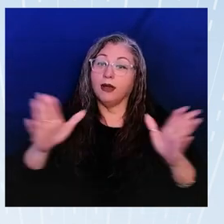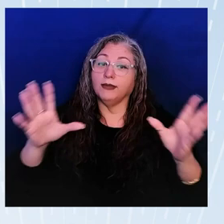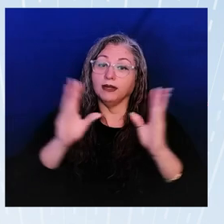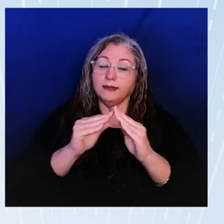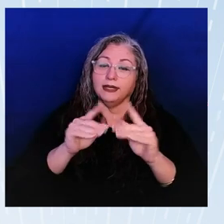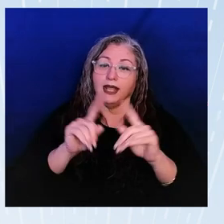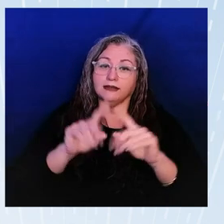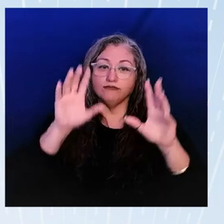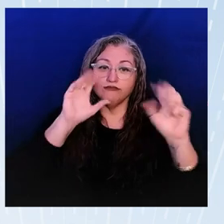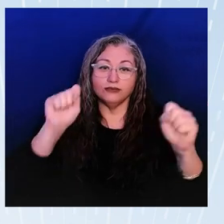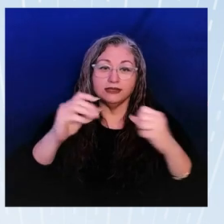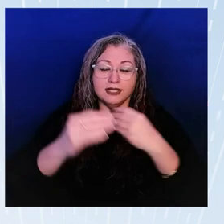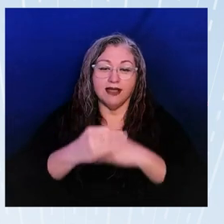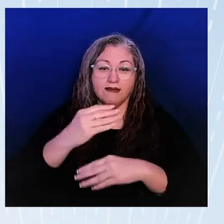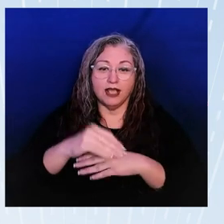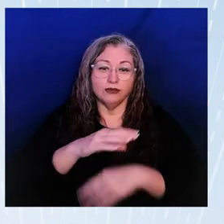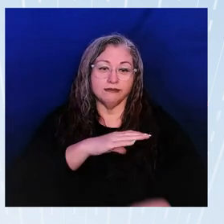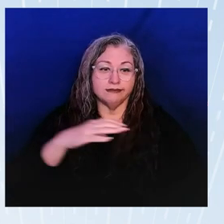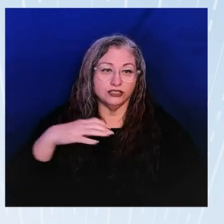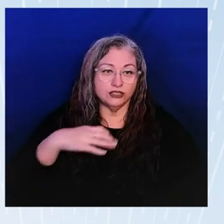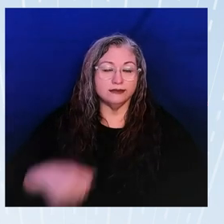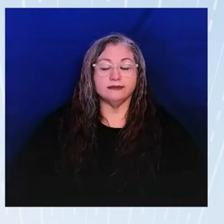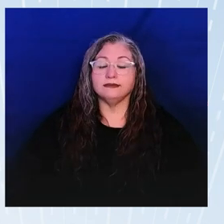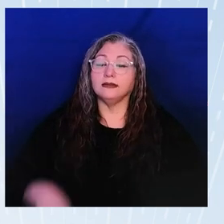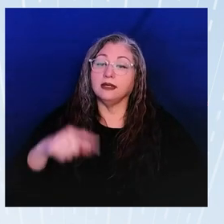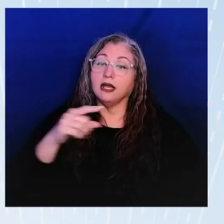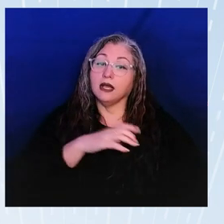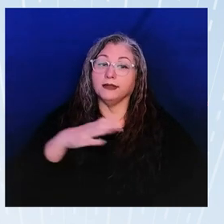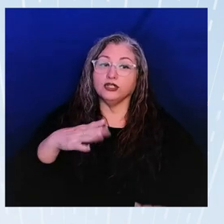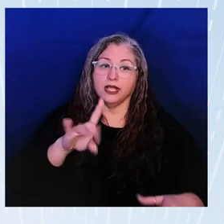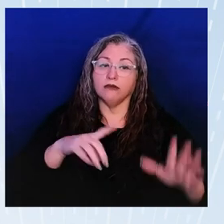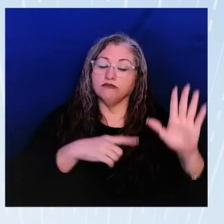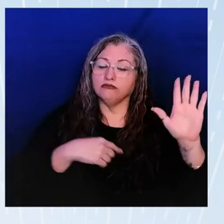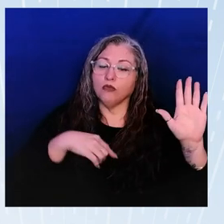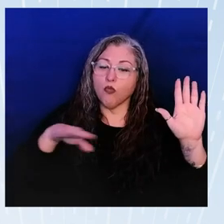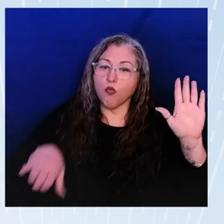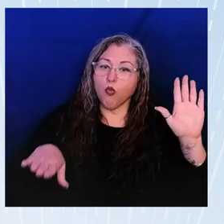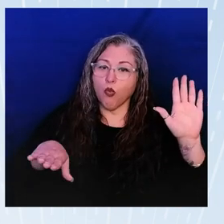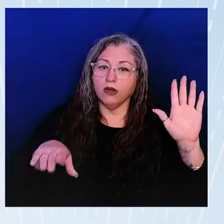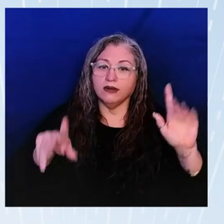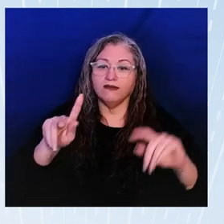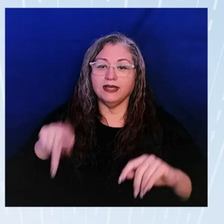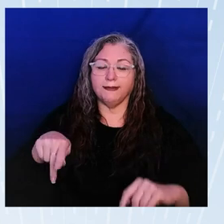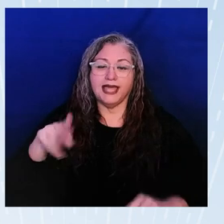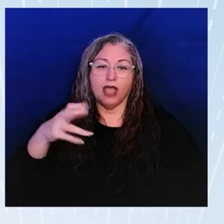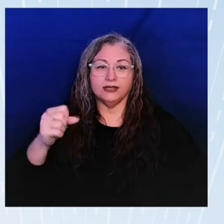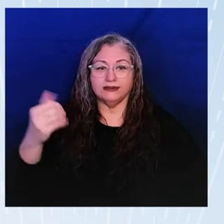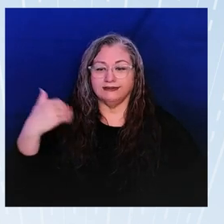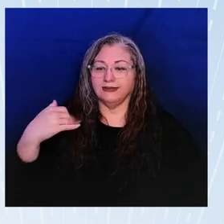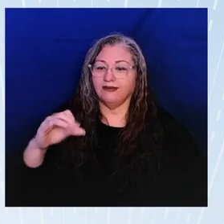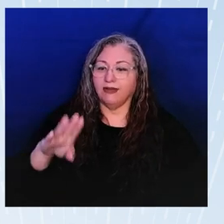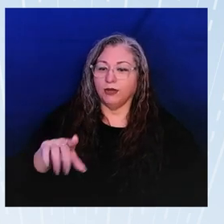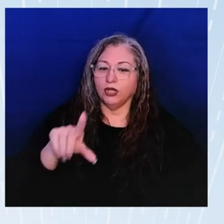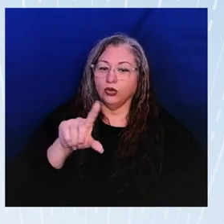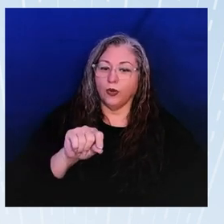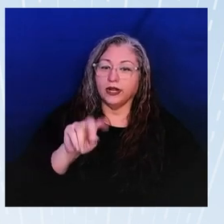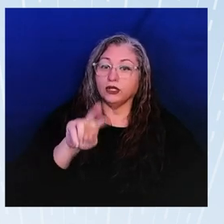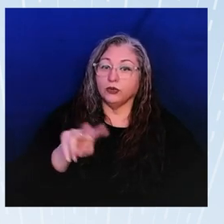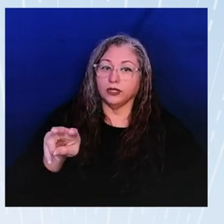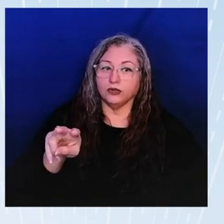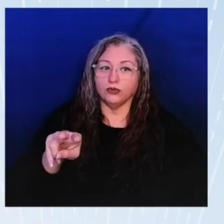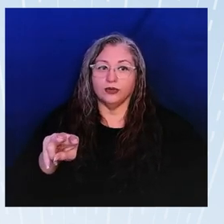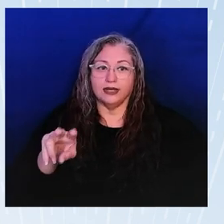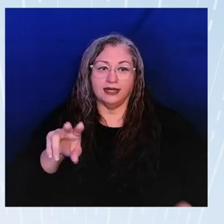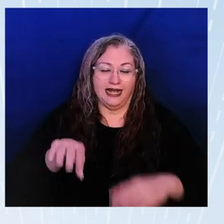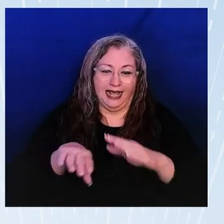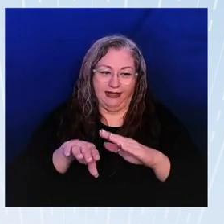President's Advisory Commission. Our commissioners were sworn in by Vice President Harris in February of 2022, and in just a little